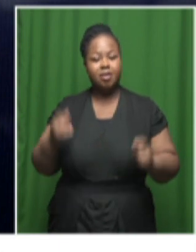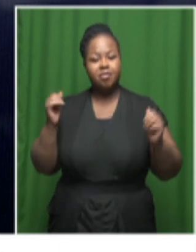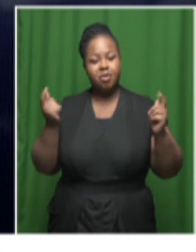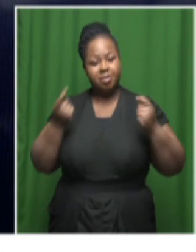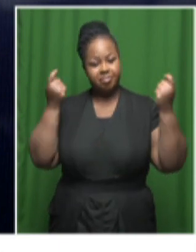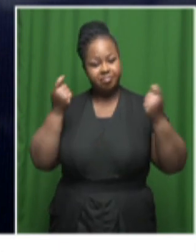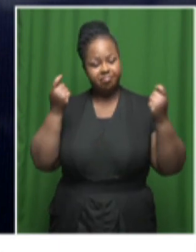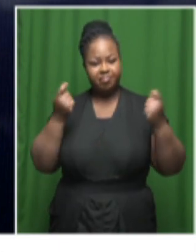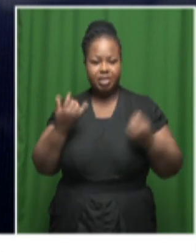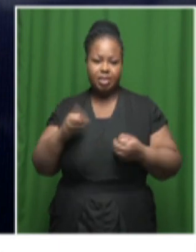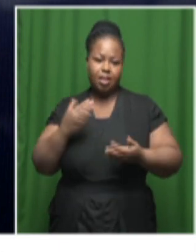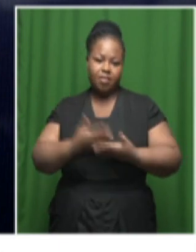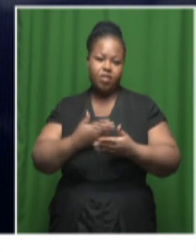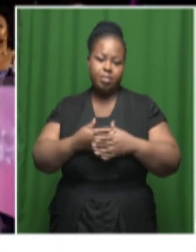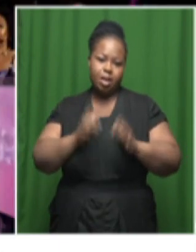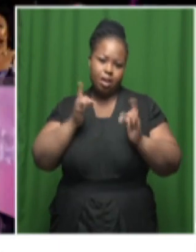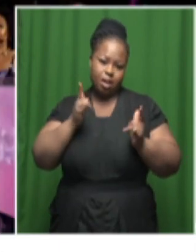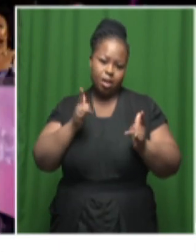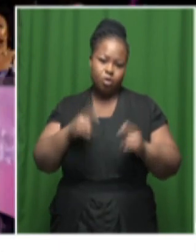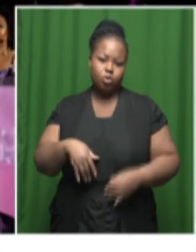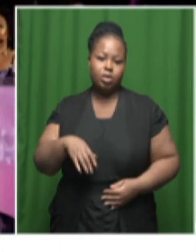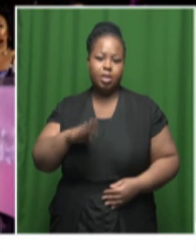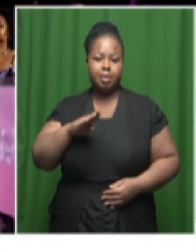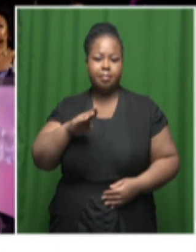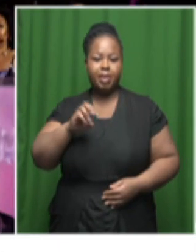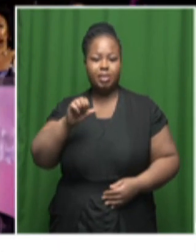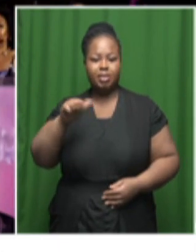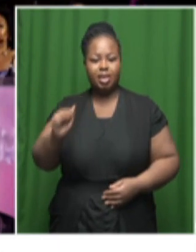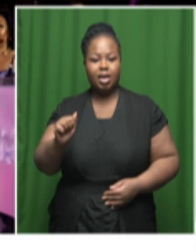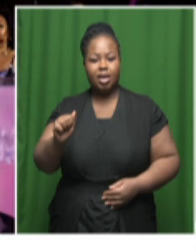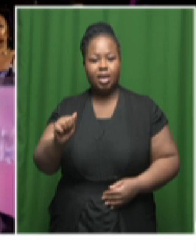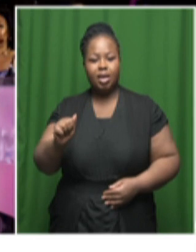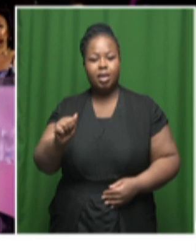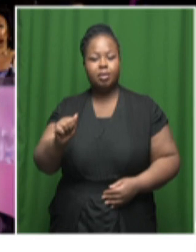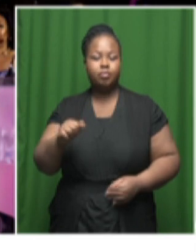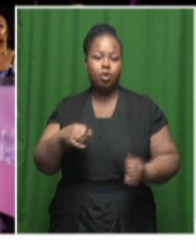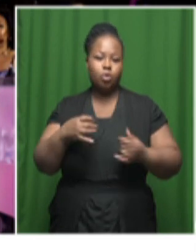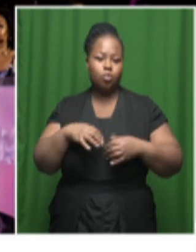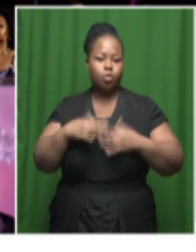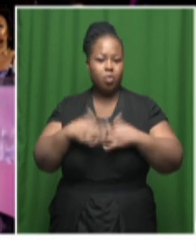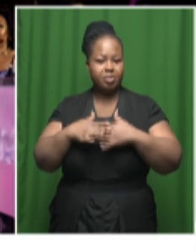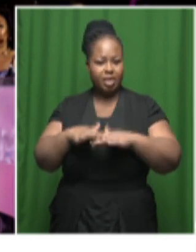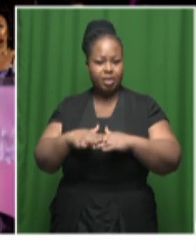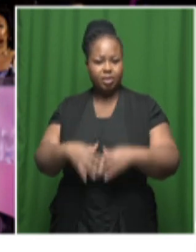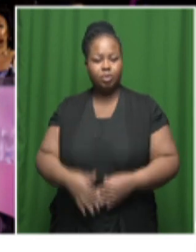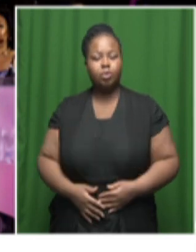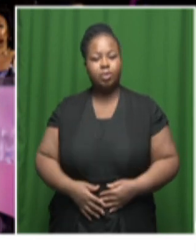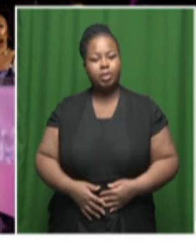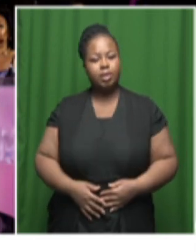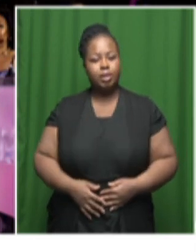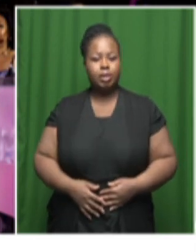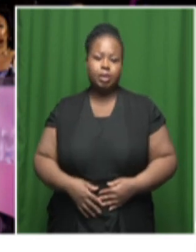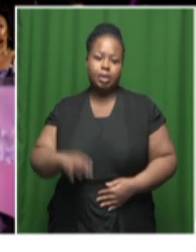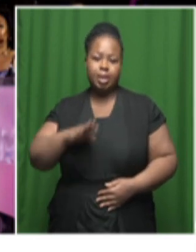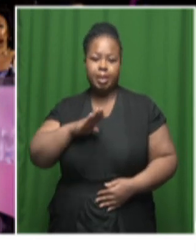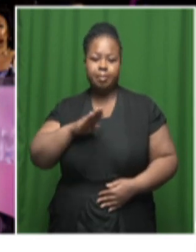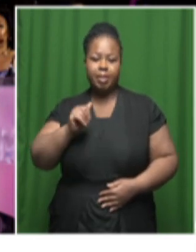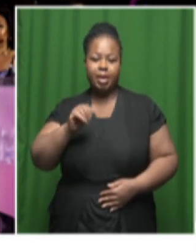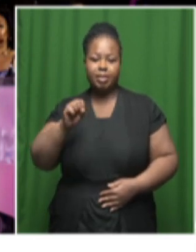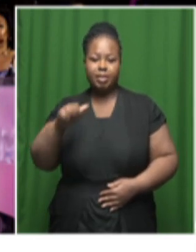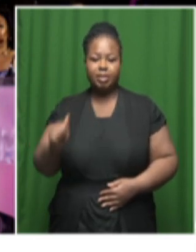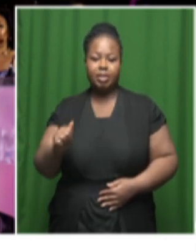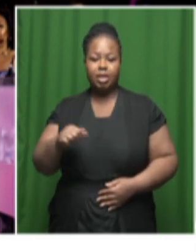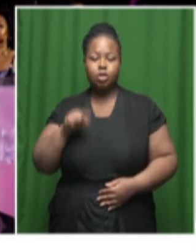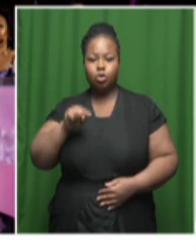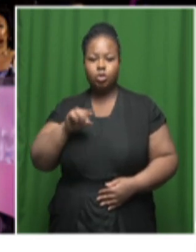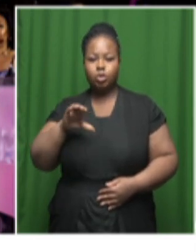ceremony is still available for viewing on the BASA website at basa.coza. What was unique about this year's awards